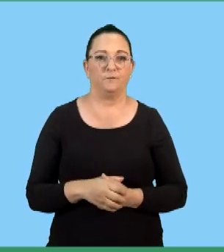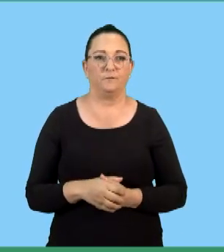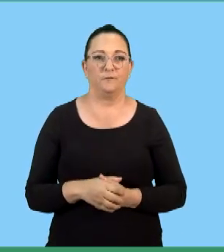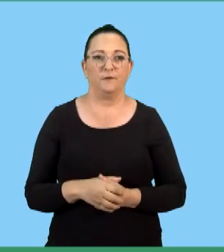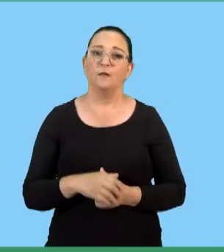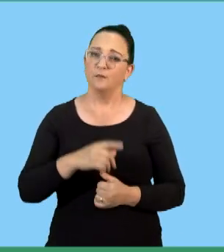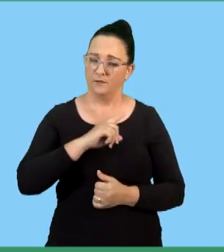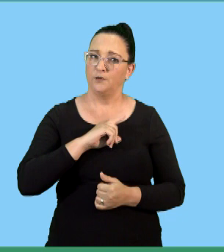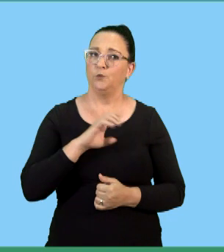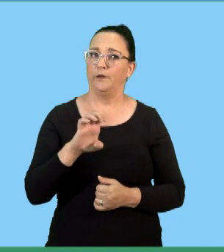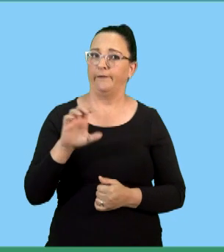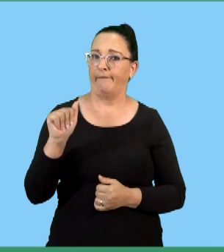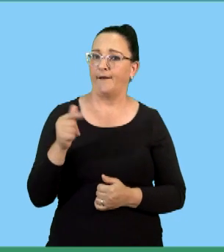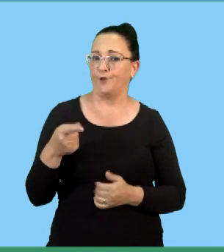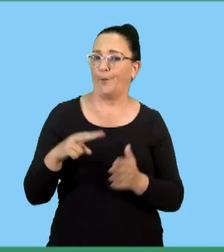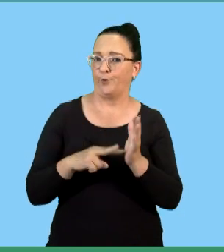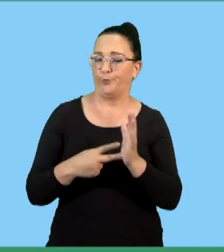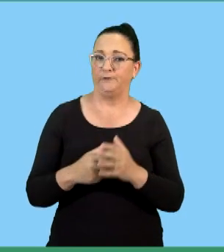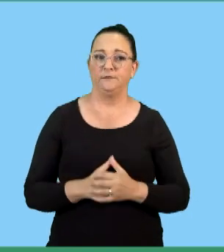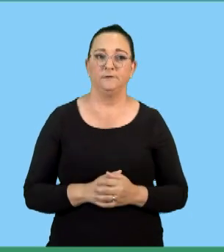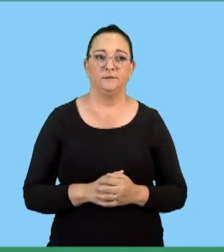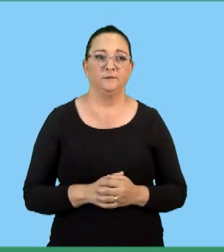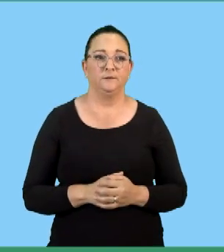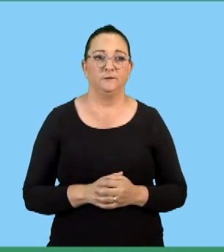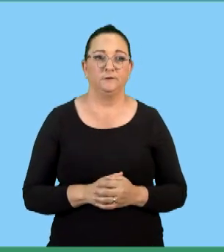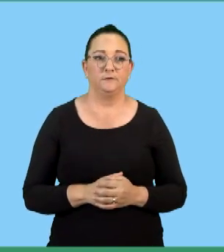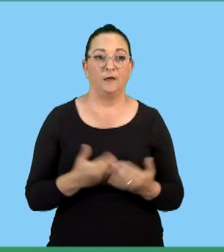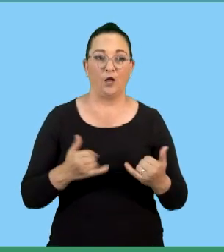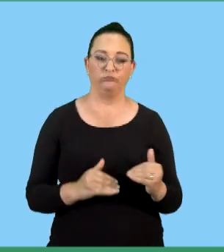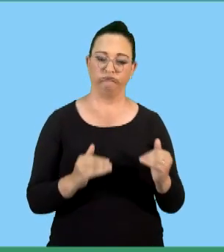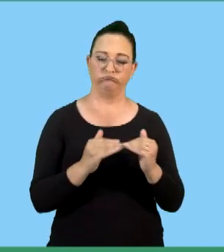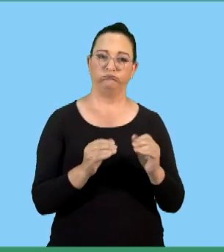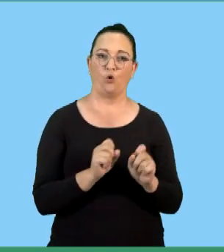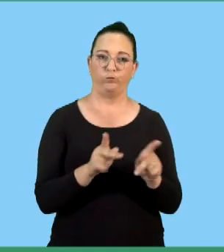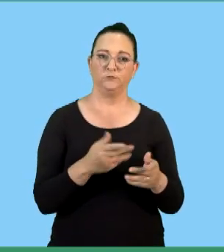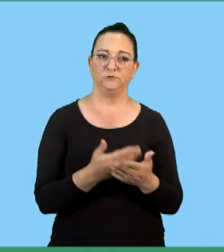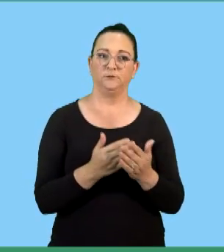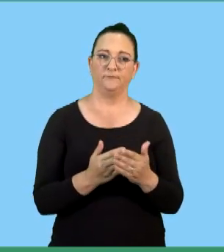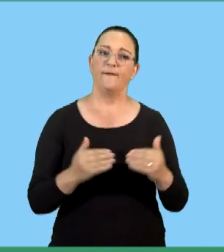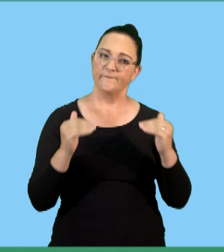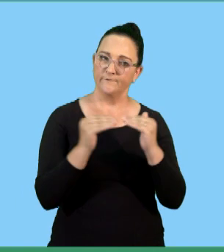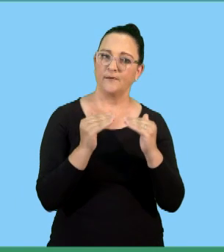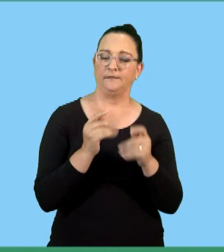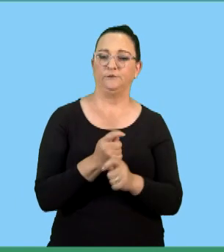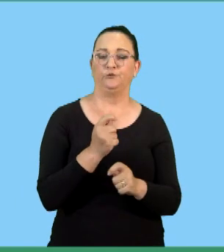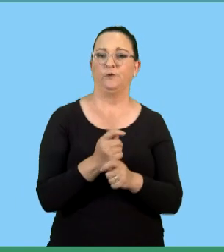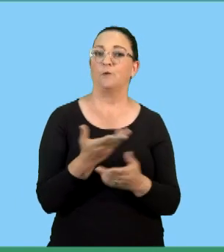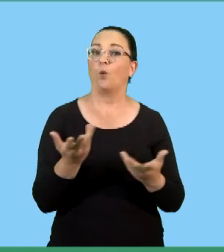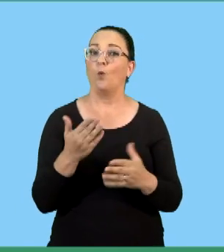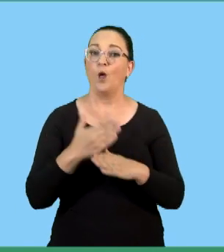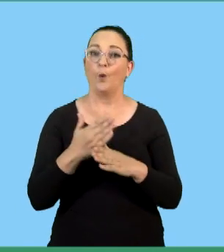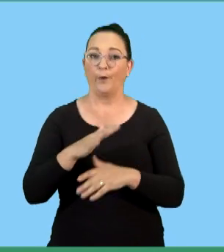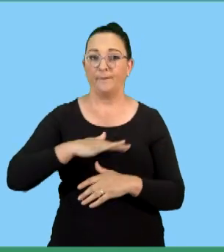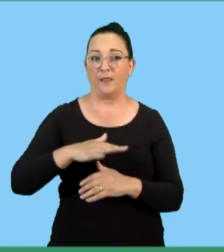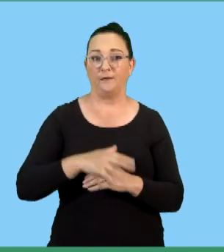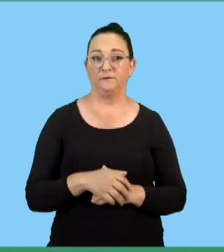whole purpose of this. To promote equal opportunity and fair treatment where in the